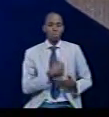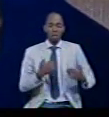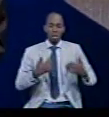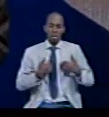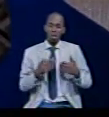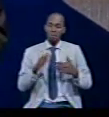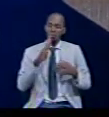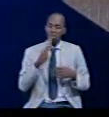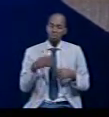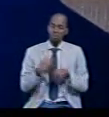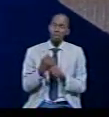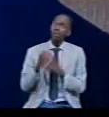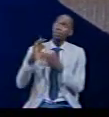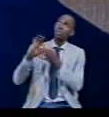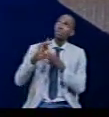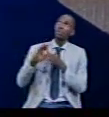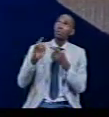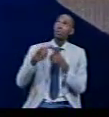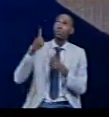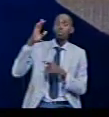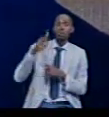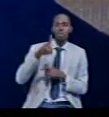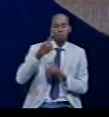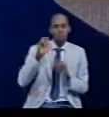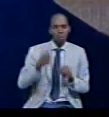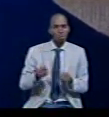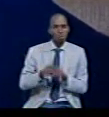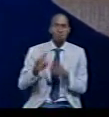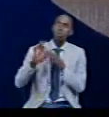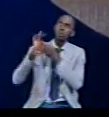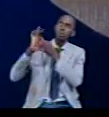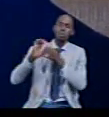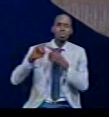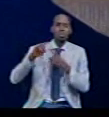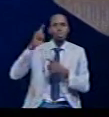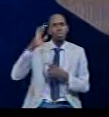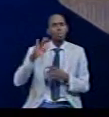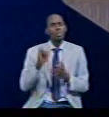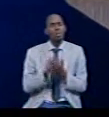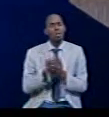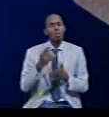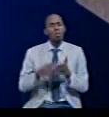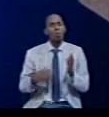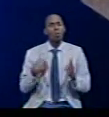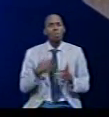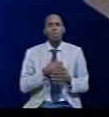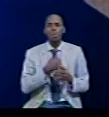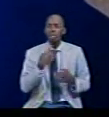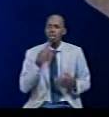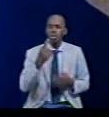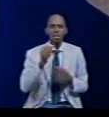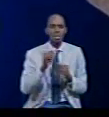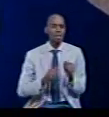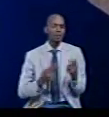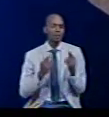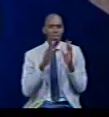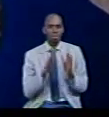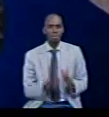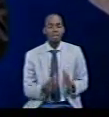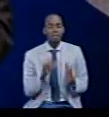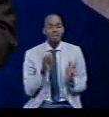might be reconciled unto God. And that's what we're telling every sinner, that the sinner will repent,